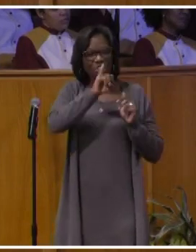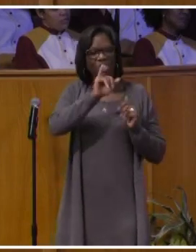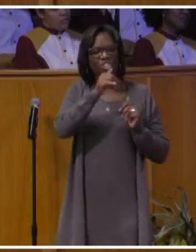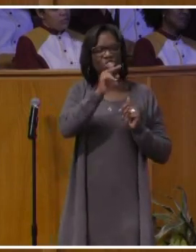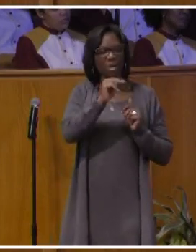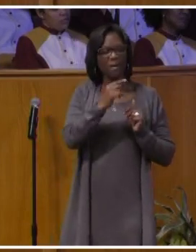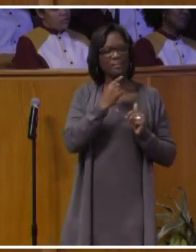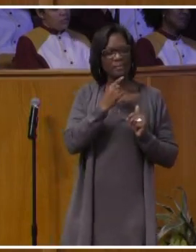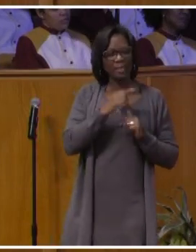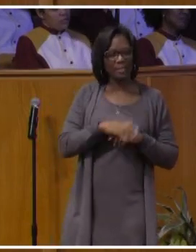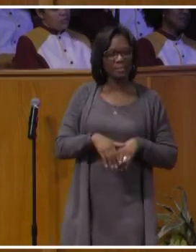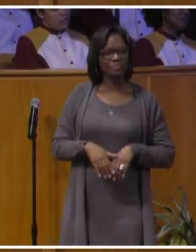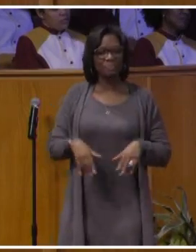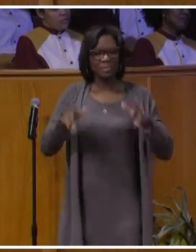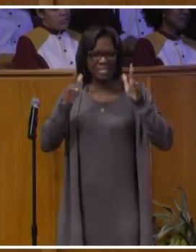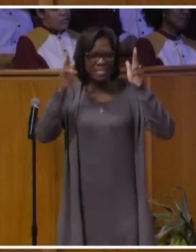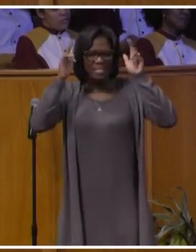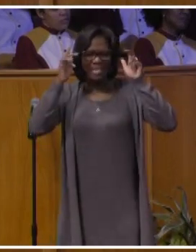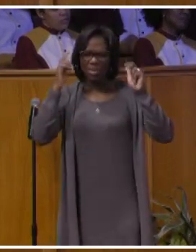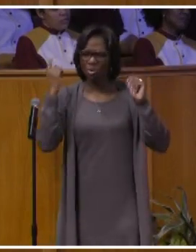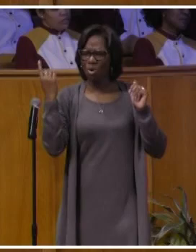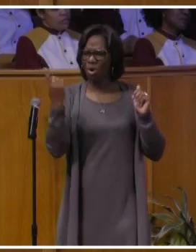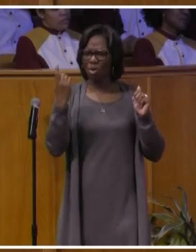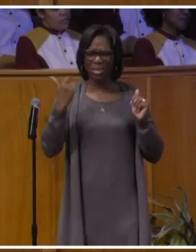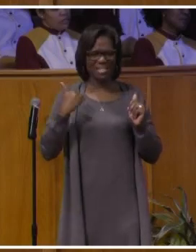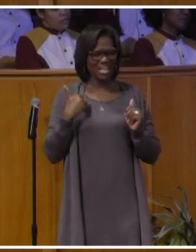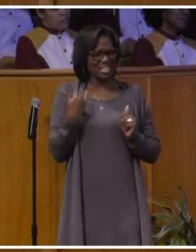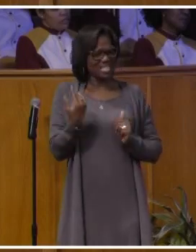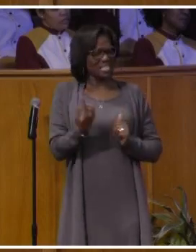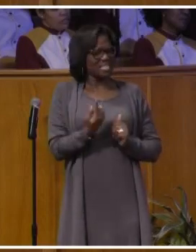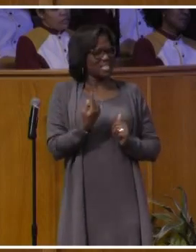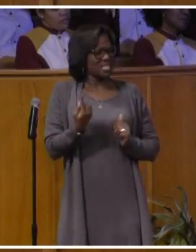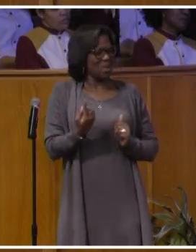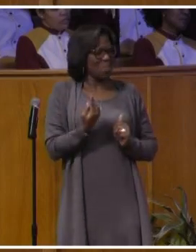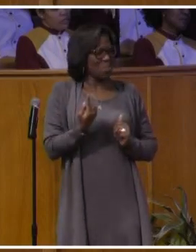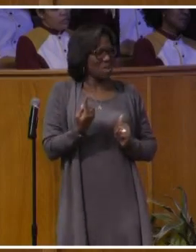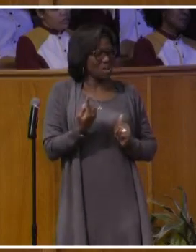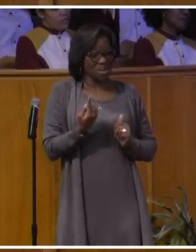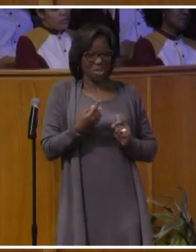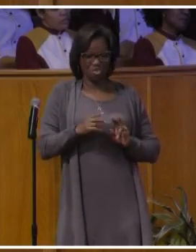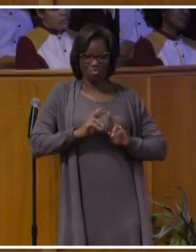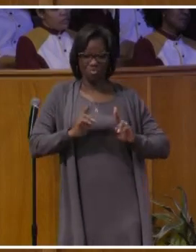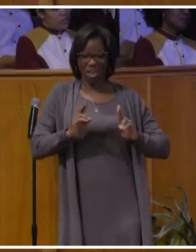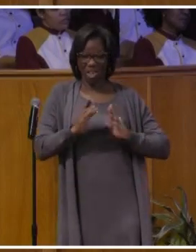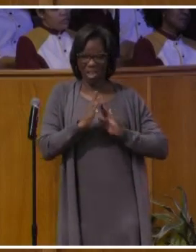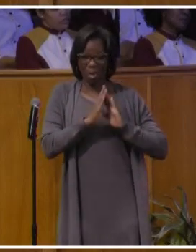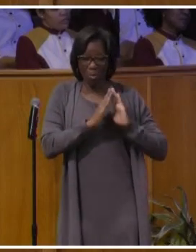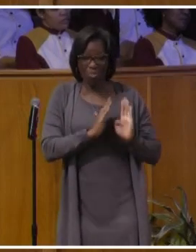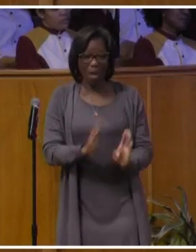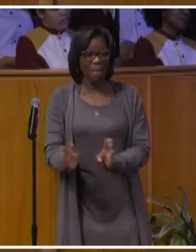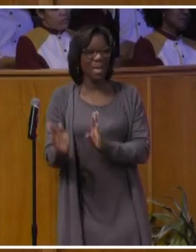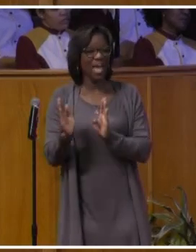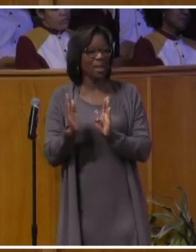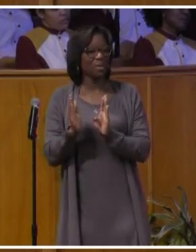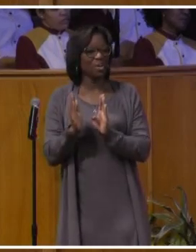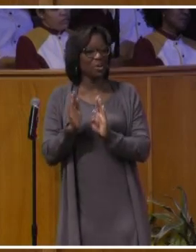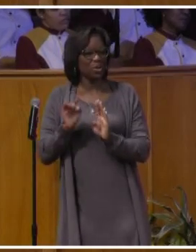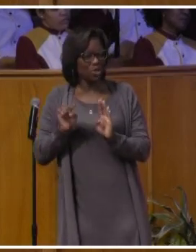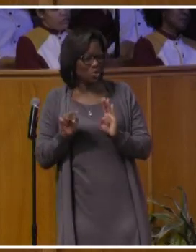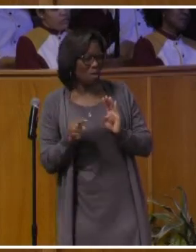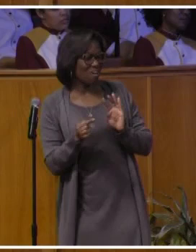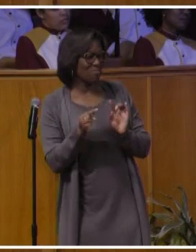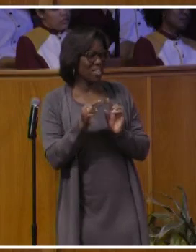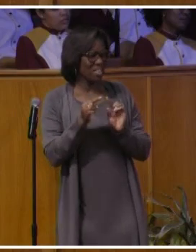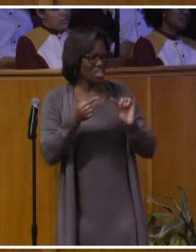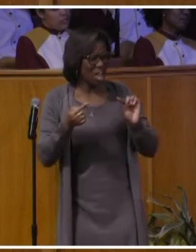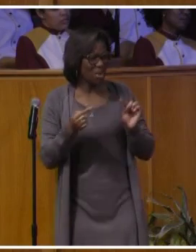argues that Satan always has someone on assignment to bring offense and hurt